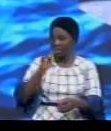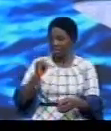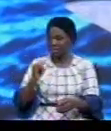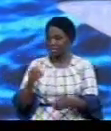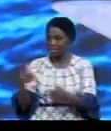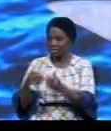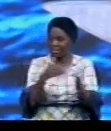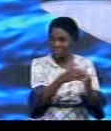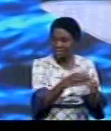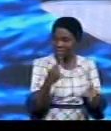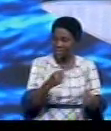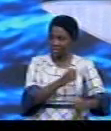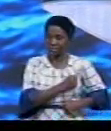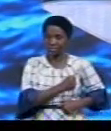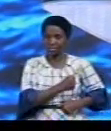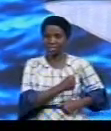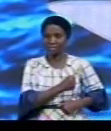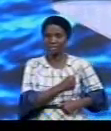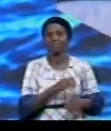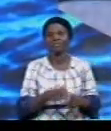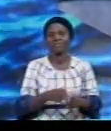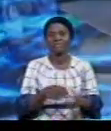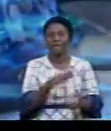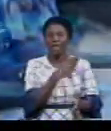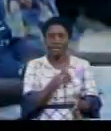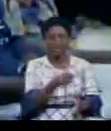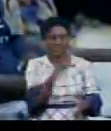back. Don't worry, nobody can get you back.